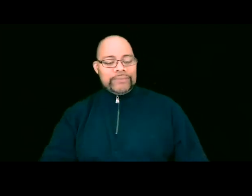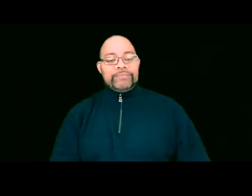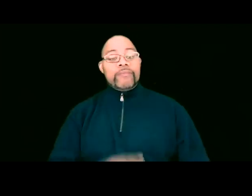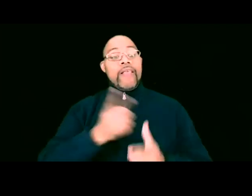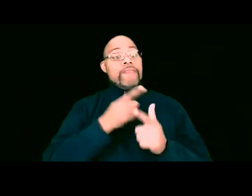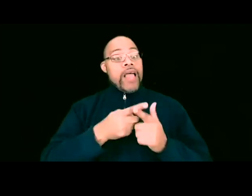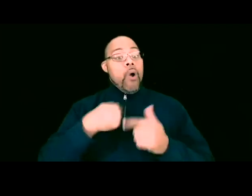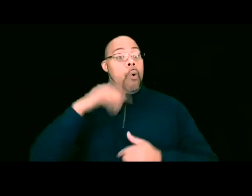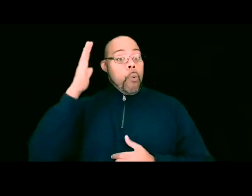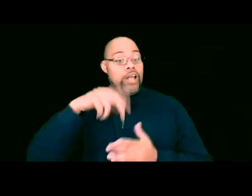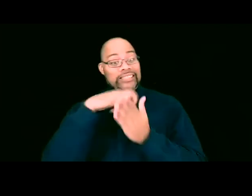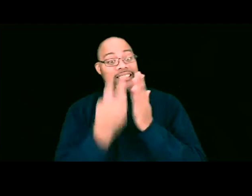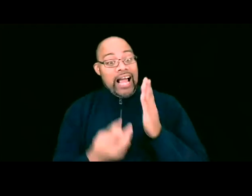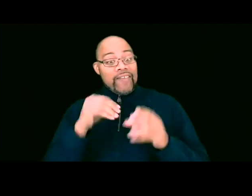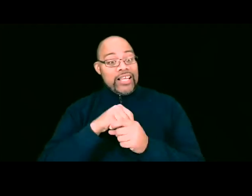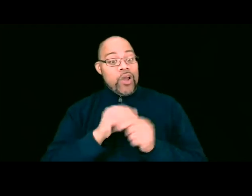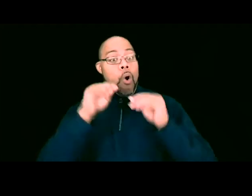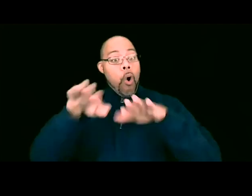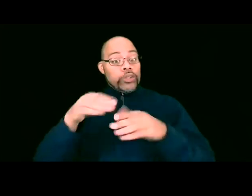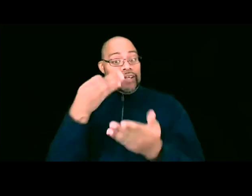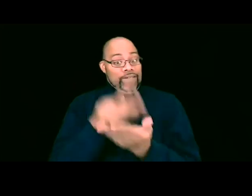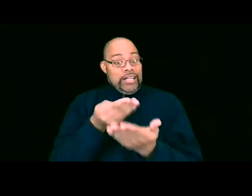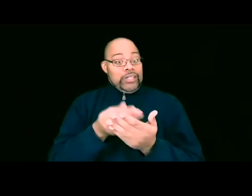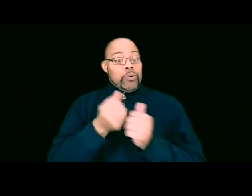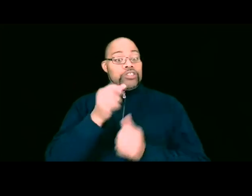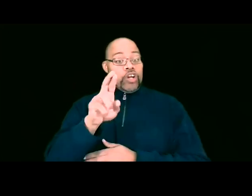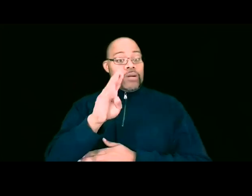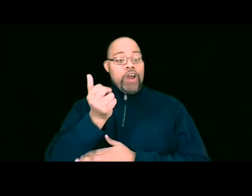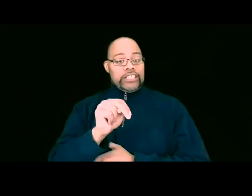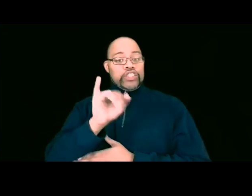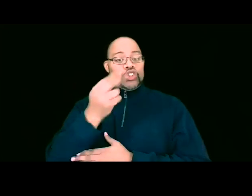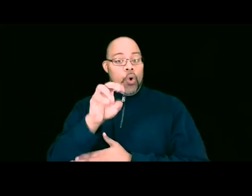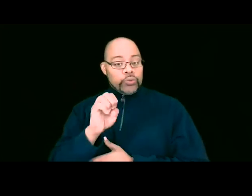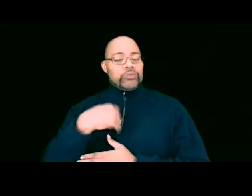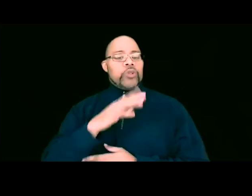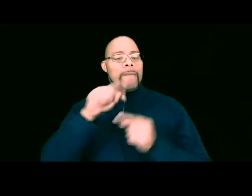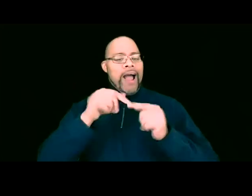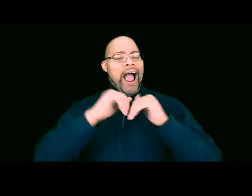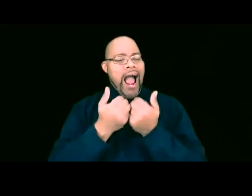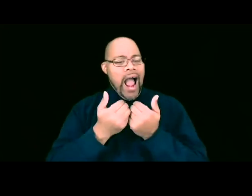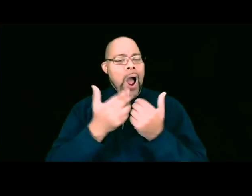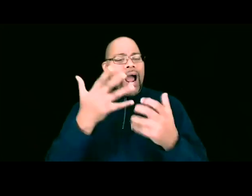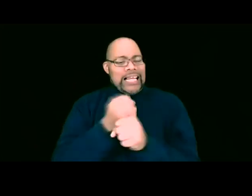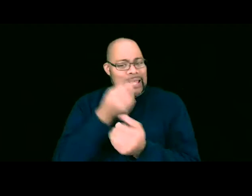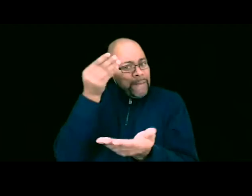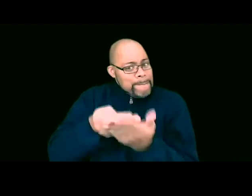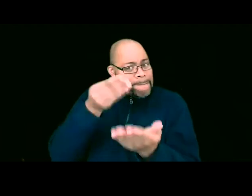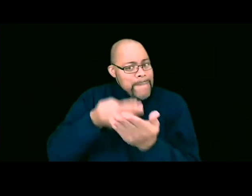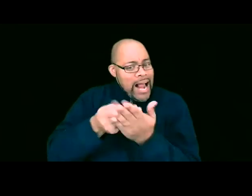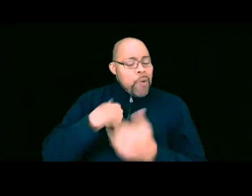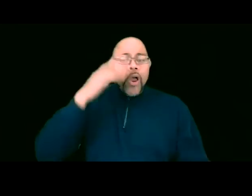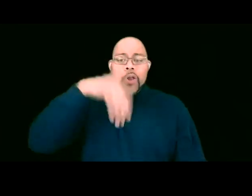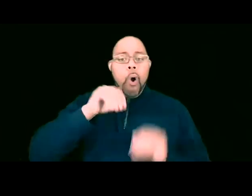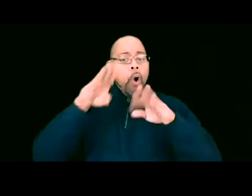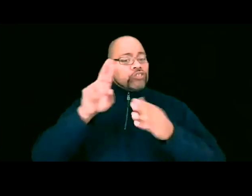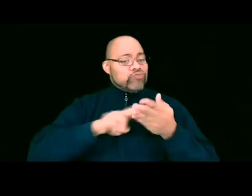LLC. Then we're going to be diving into ocean funding with Dr. Brandon Jones. We're talking about how to get the